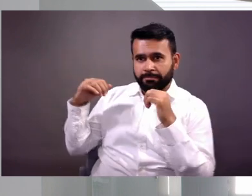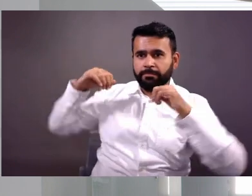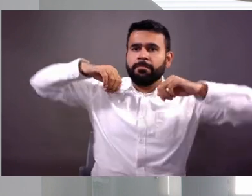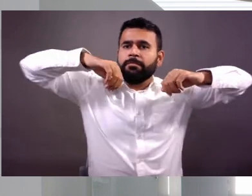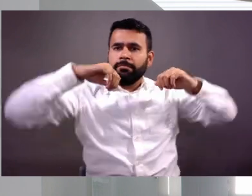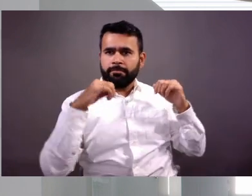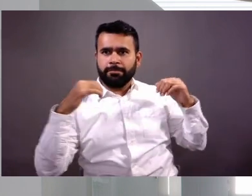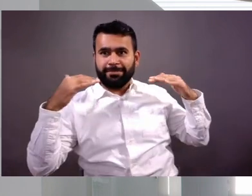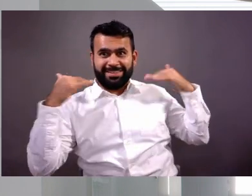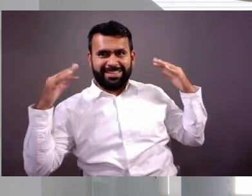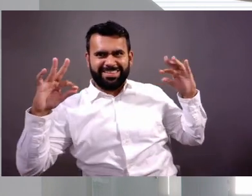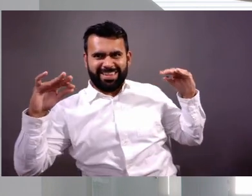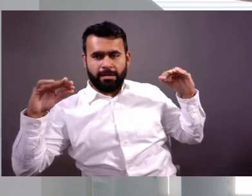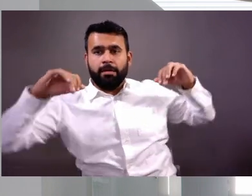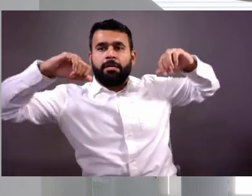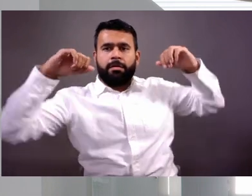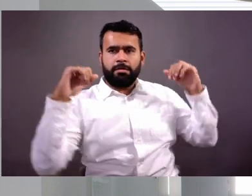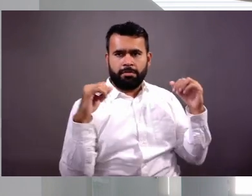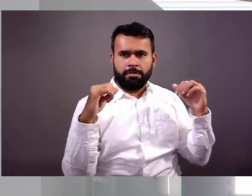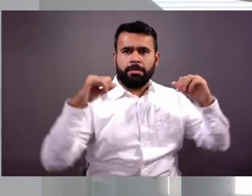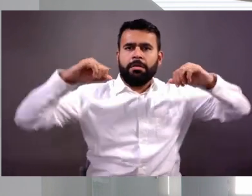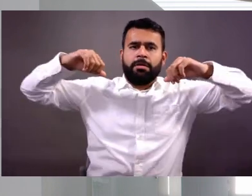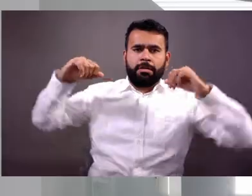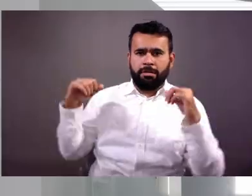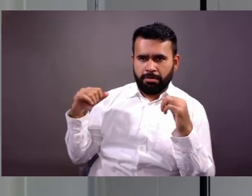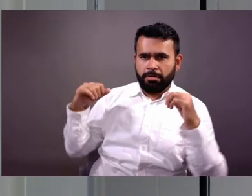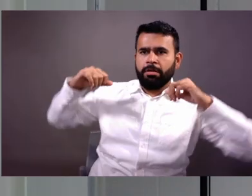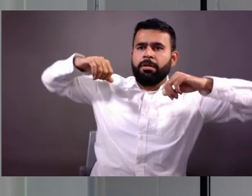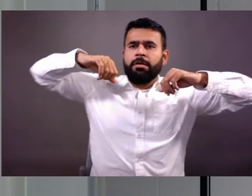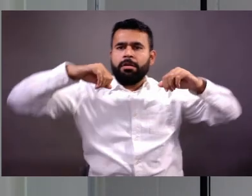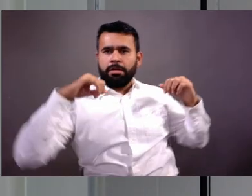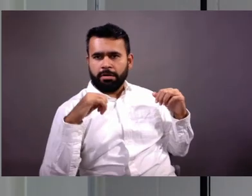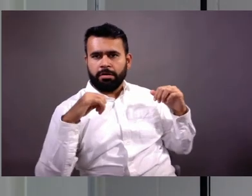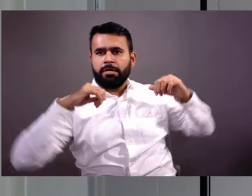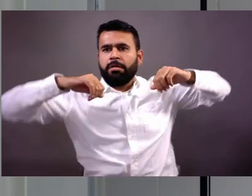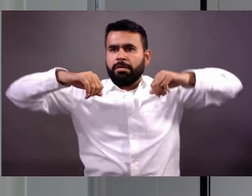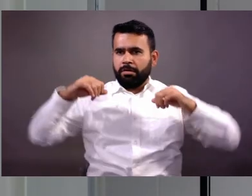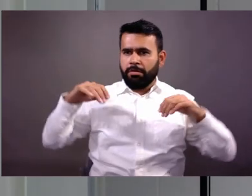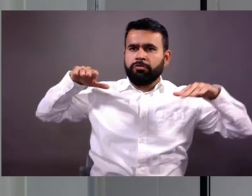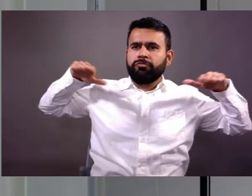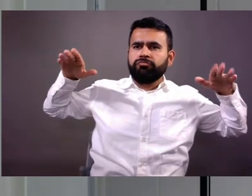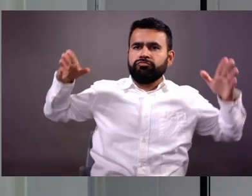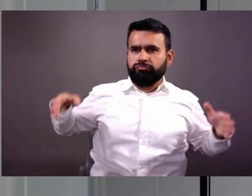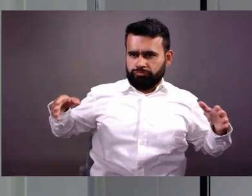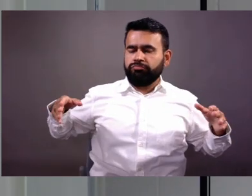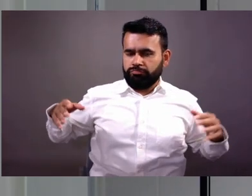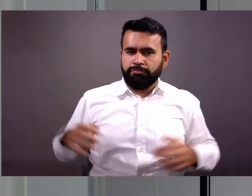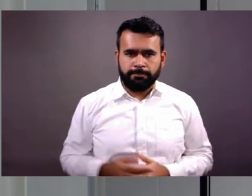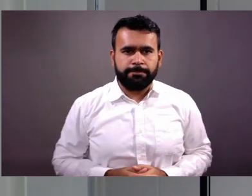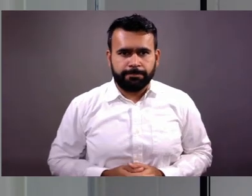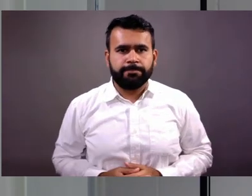up here if you want to, or you can throw down. Boom, boom, boom,